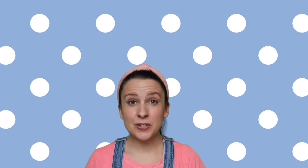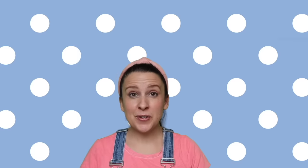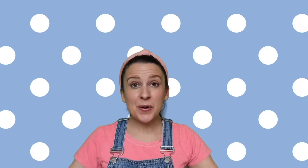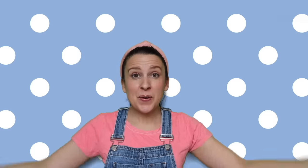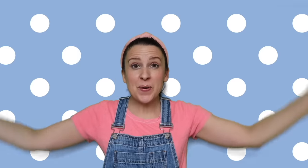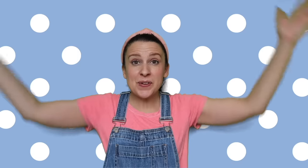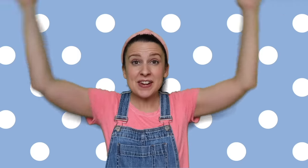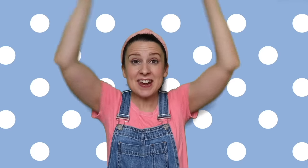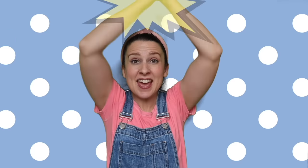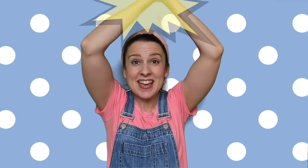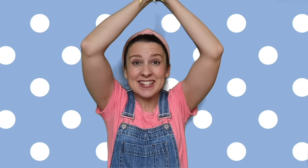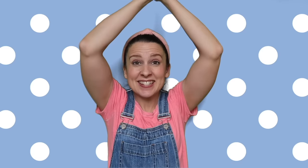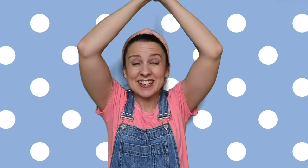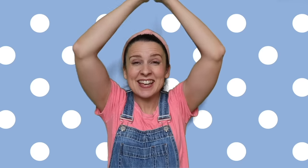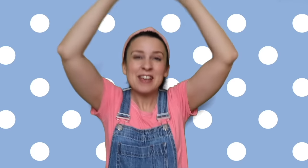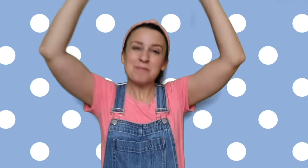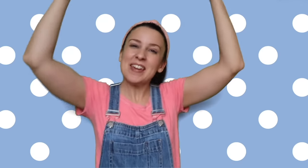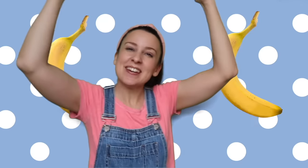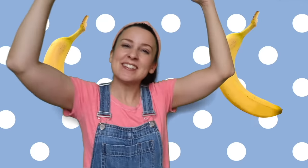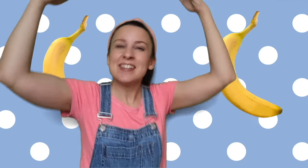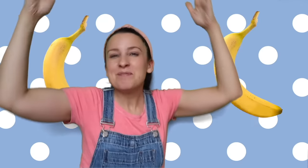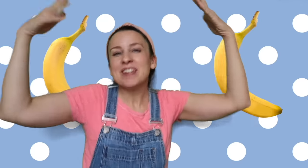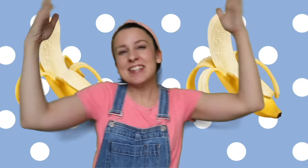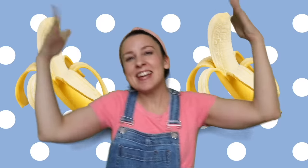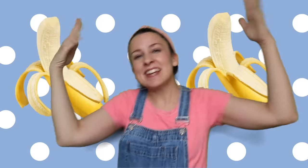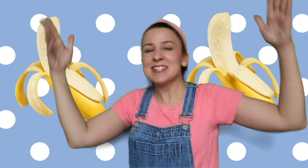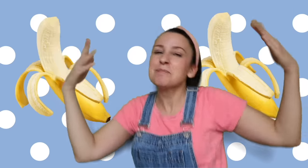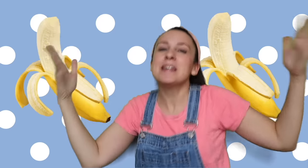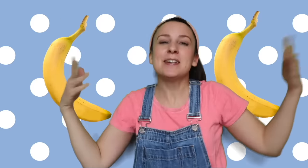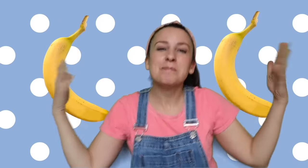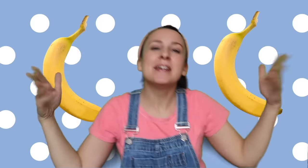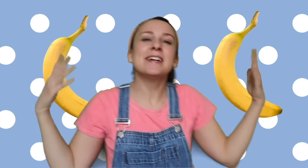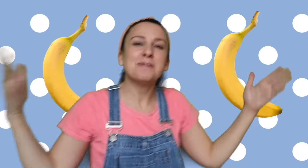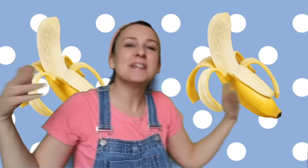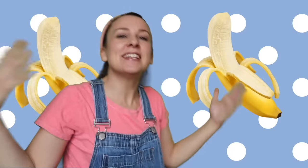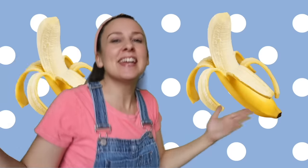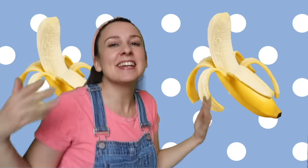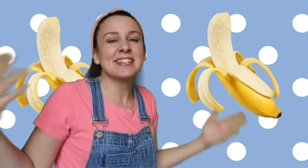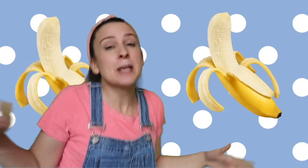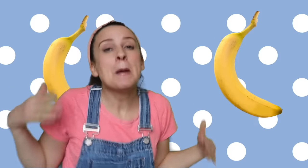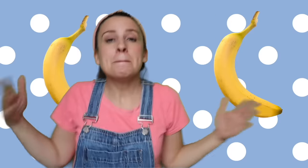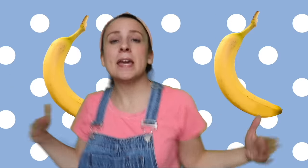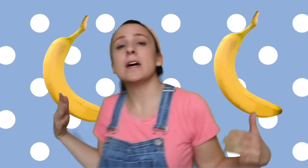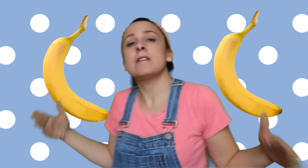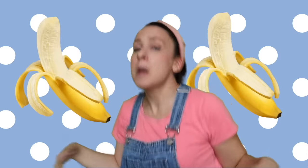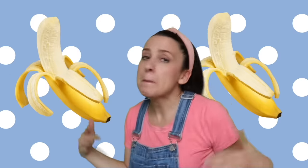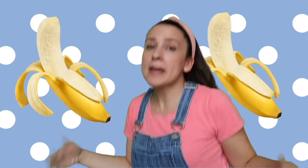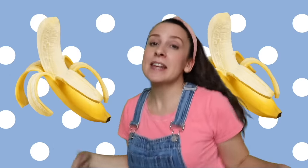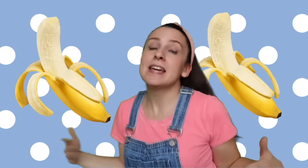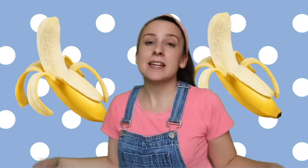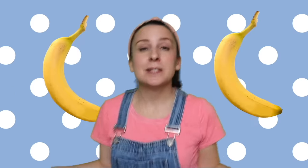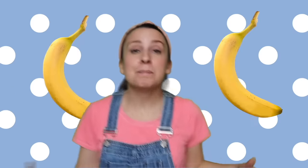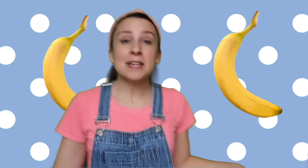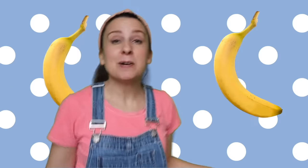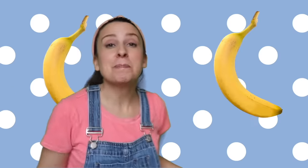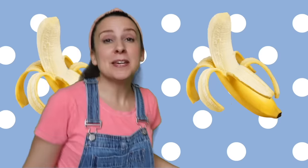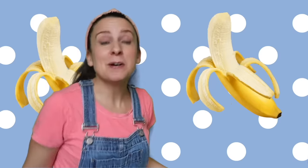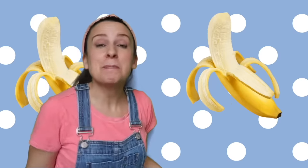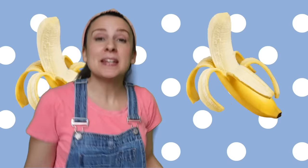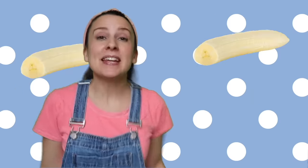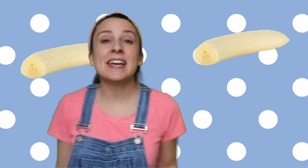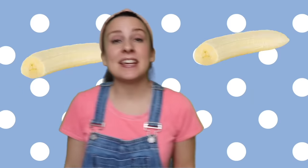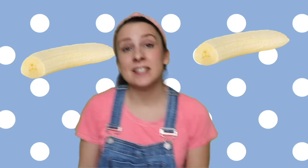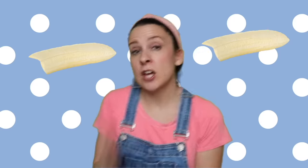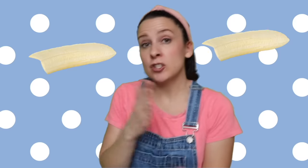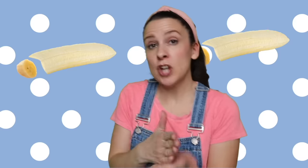Bananas unite! Peel, bananas, peel, peel, bananas, peel, bananas, peel,